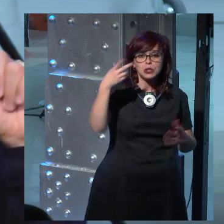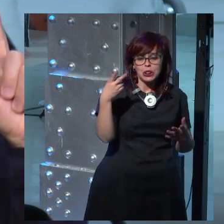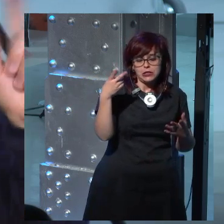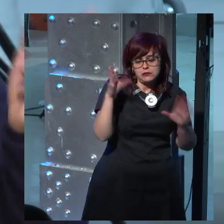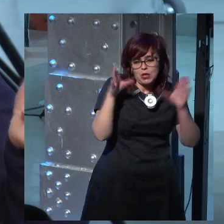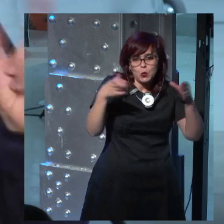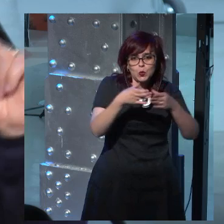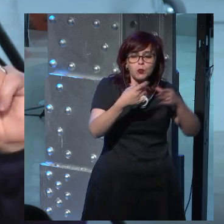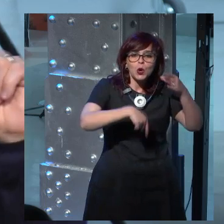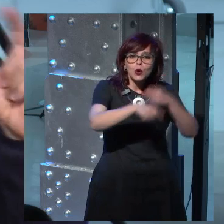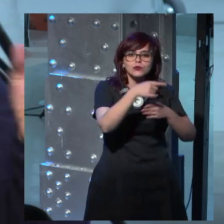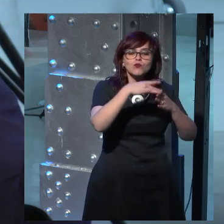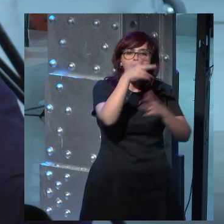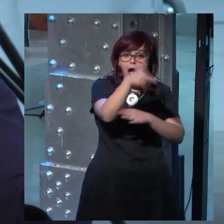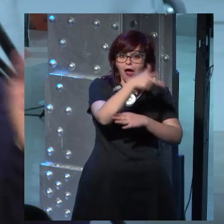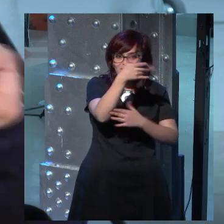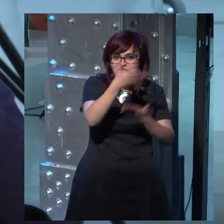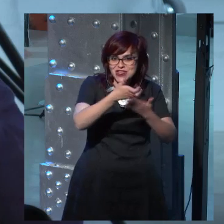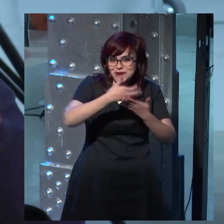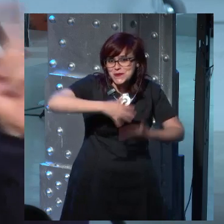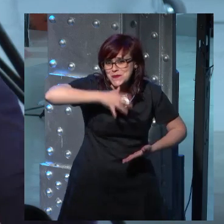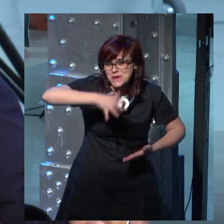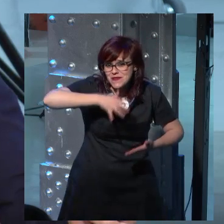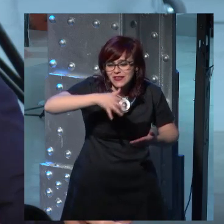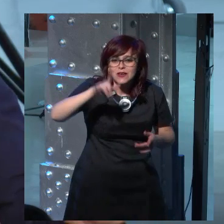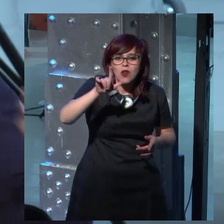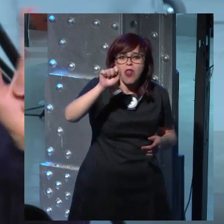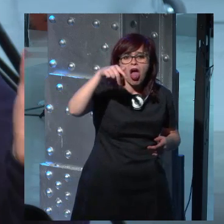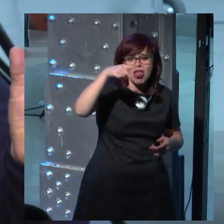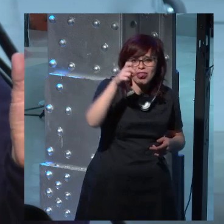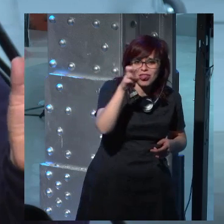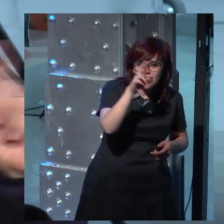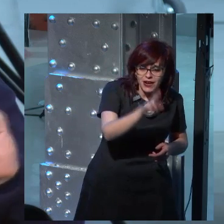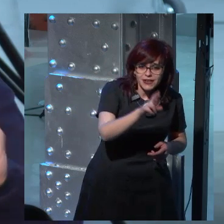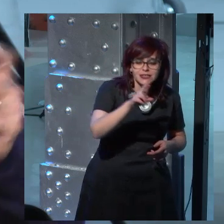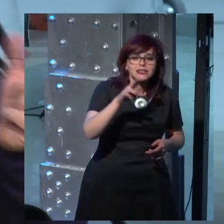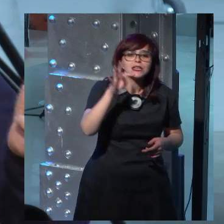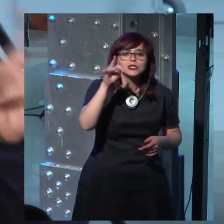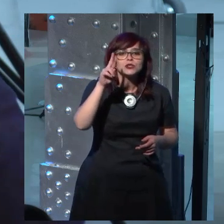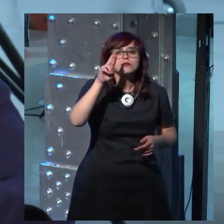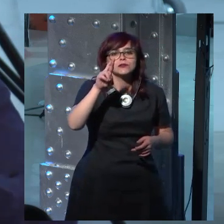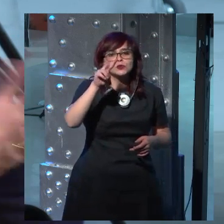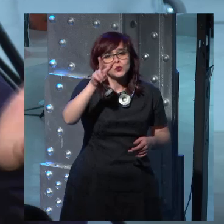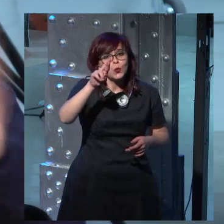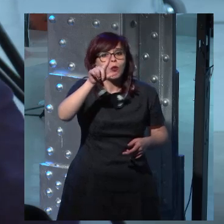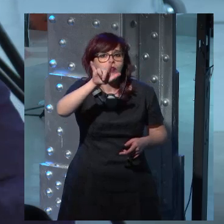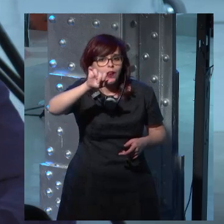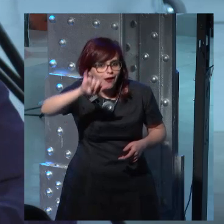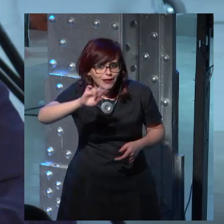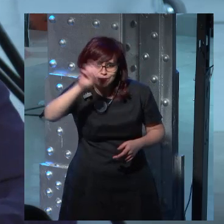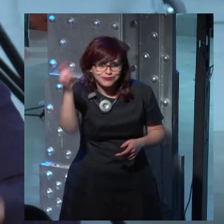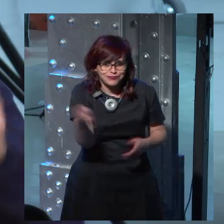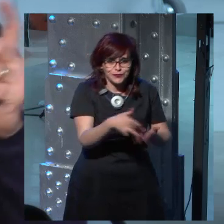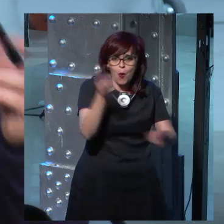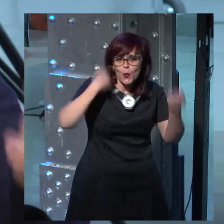Lander, and they were Lenny and Squiggy and Laverne and Shirley. Okay, so it was them. They were younger. They were just